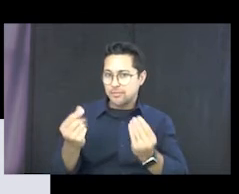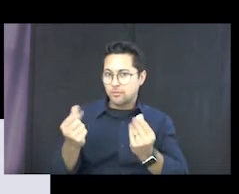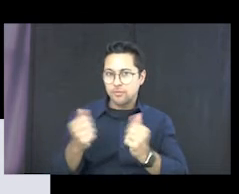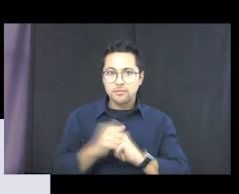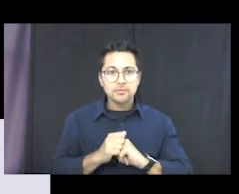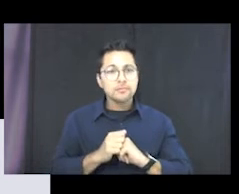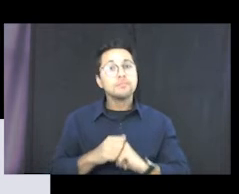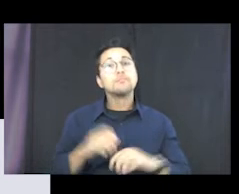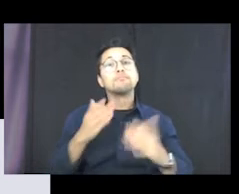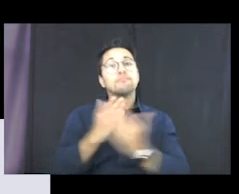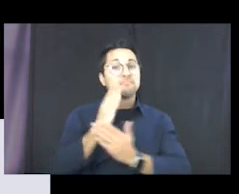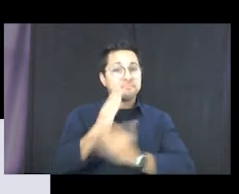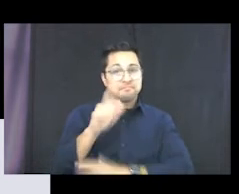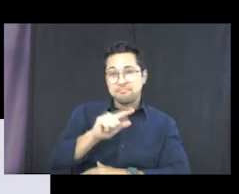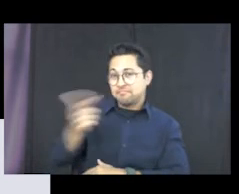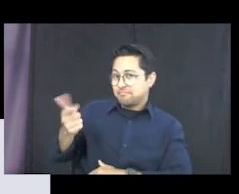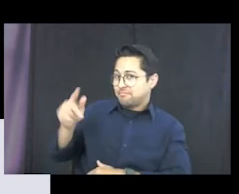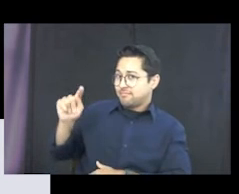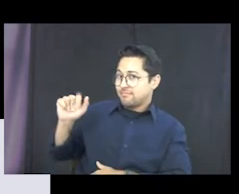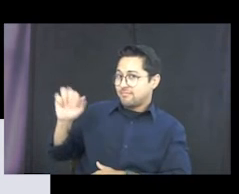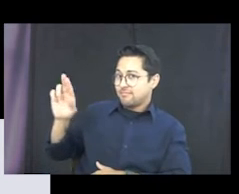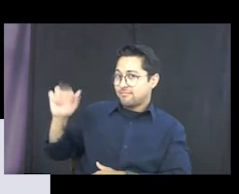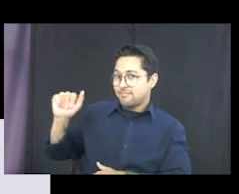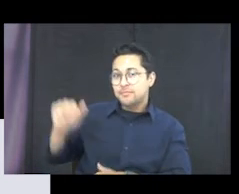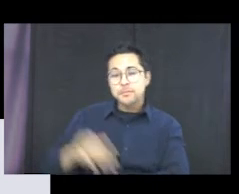All right, turning it over to you, Tara.